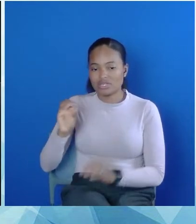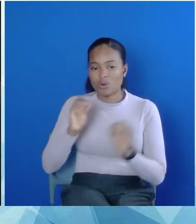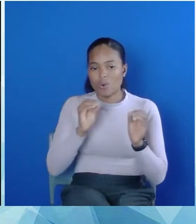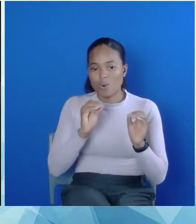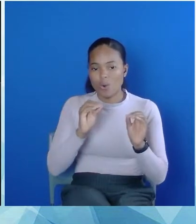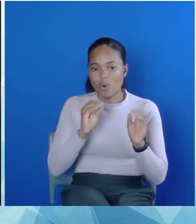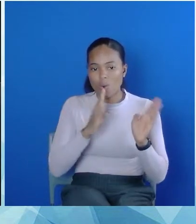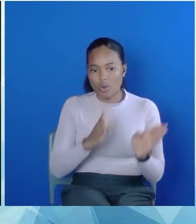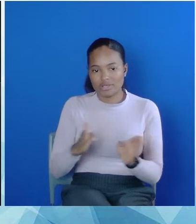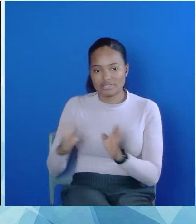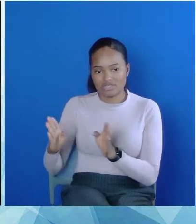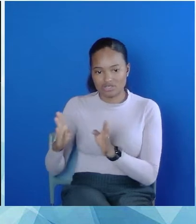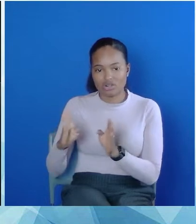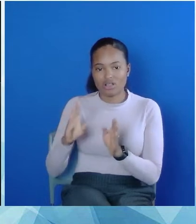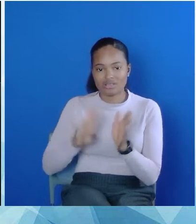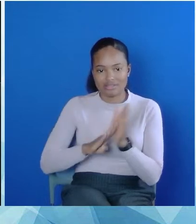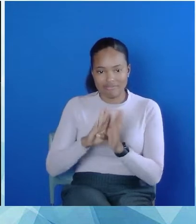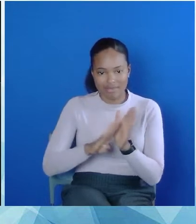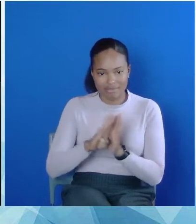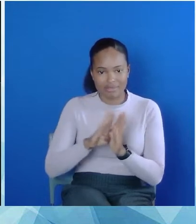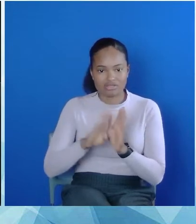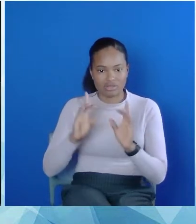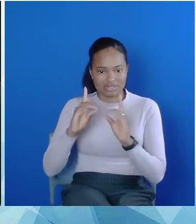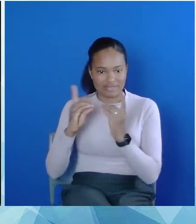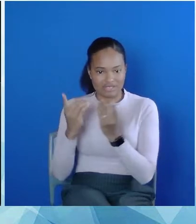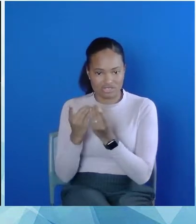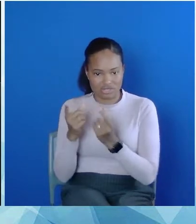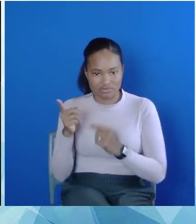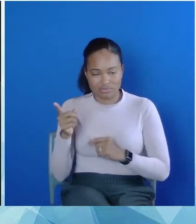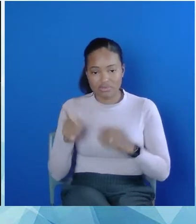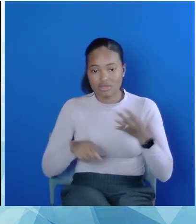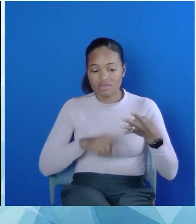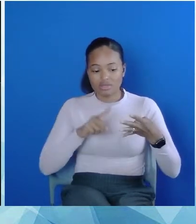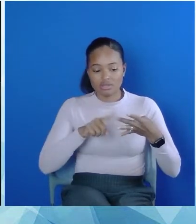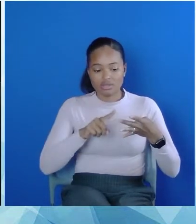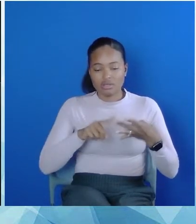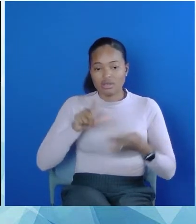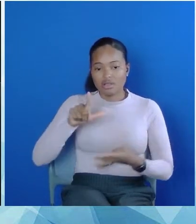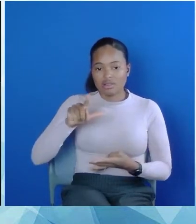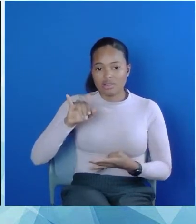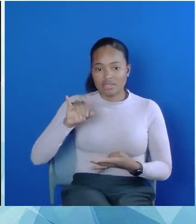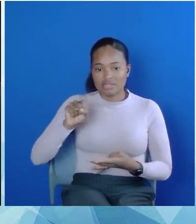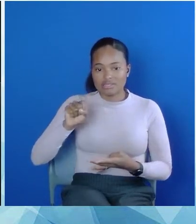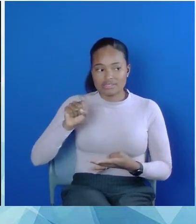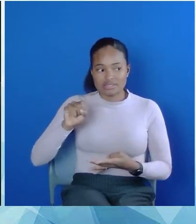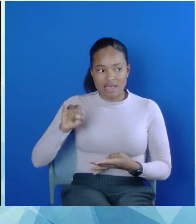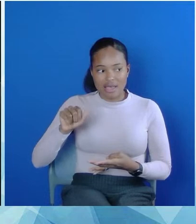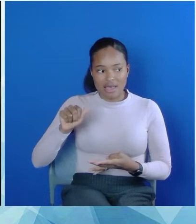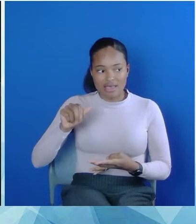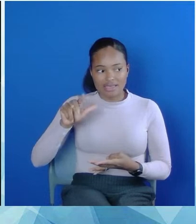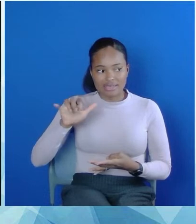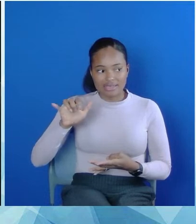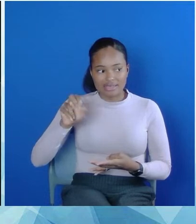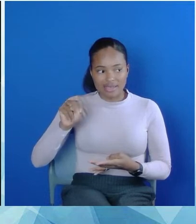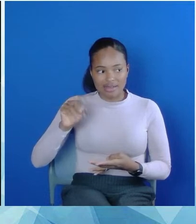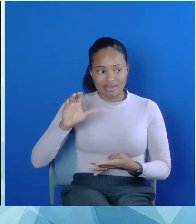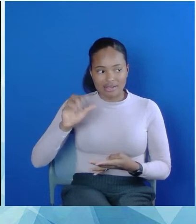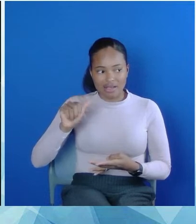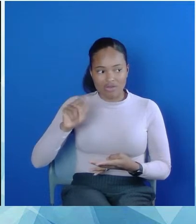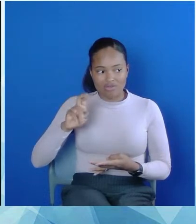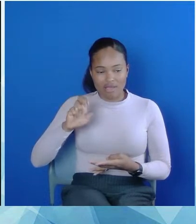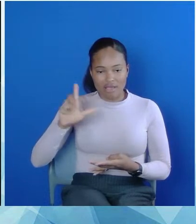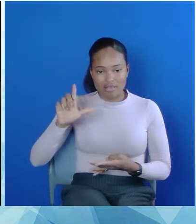Division. Second, we have Lisa Yankarelli. She is the director of